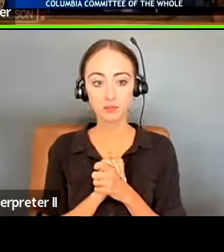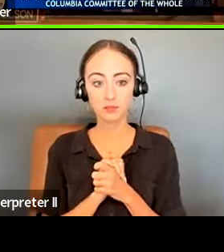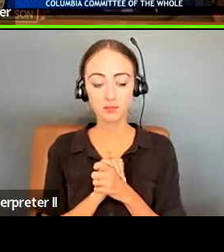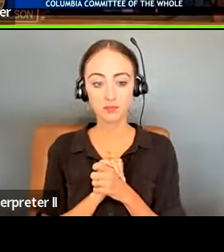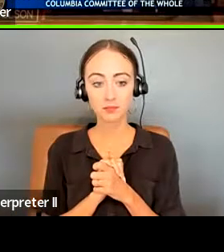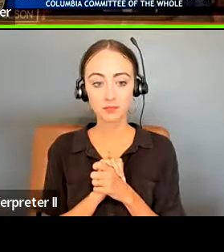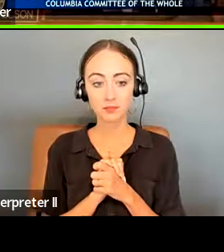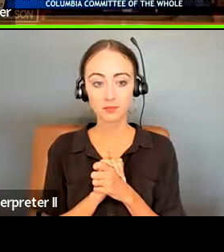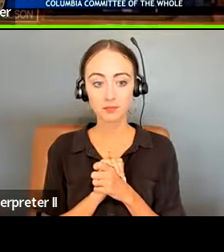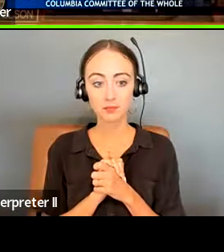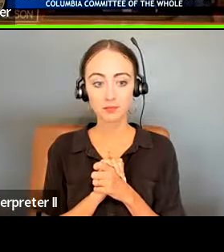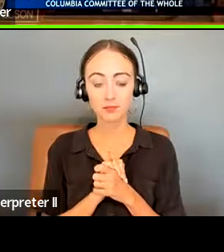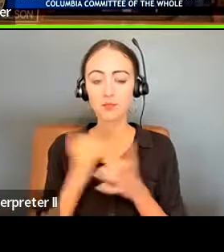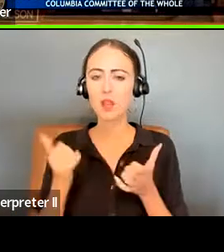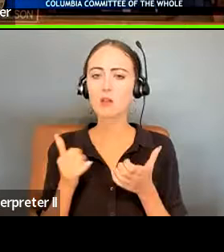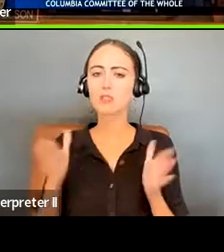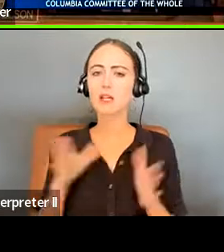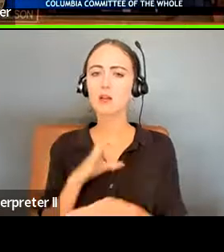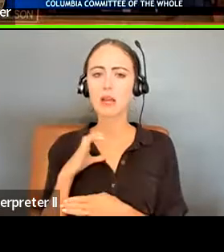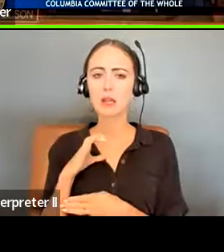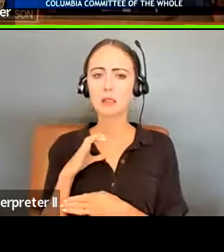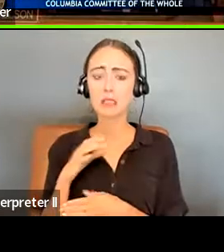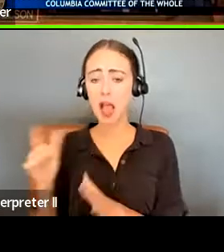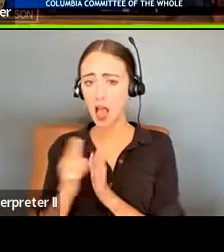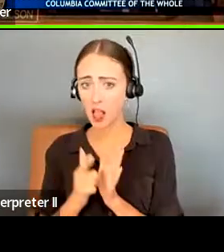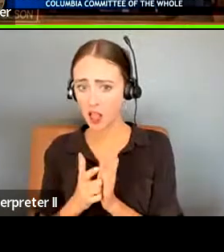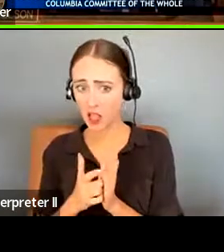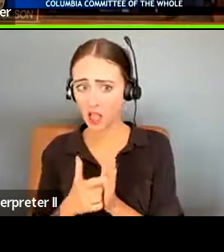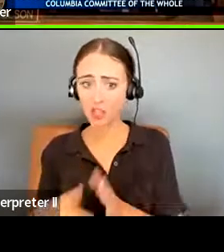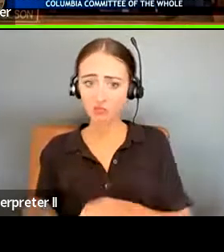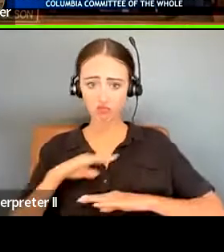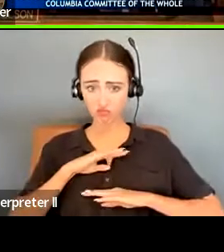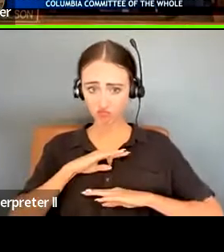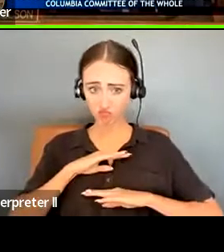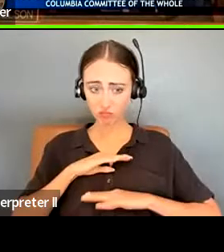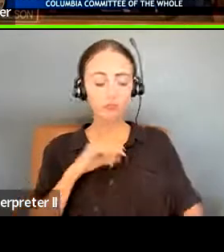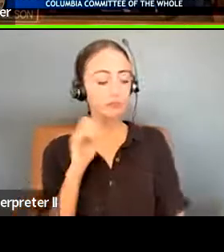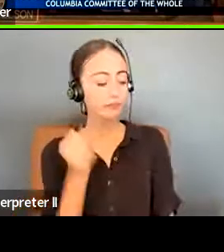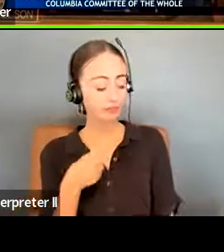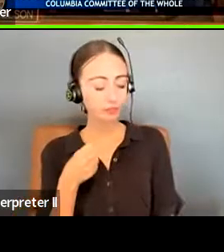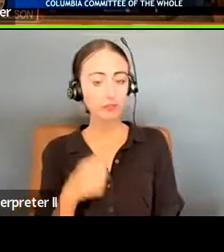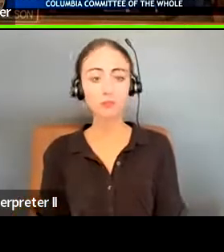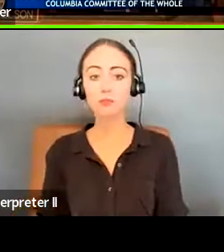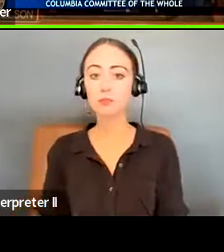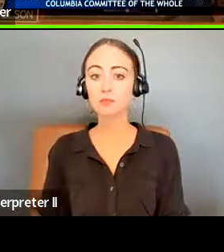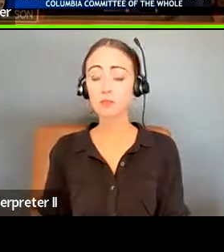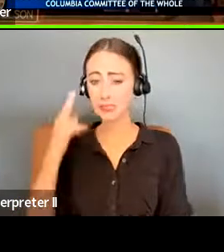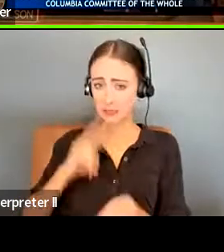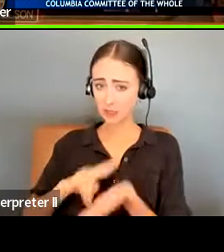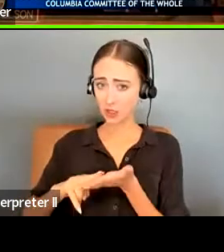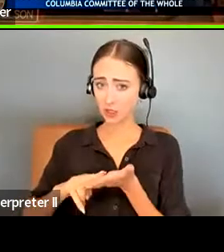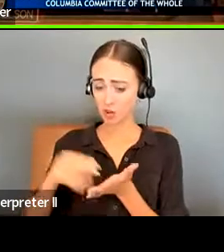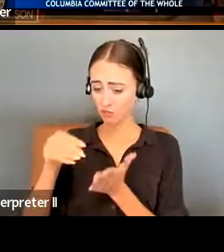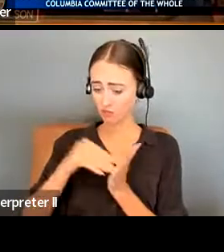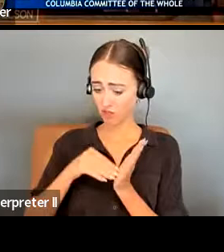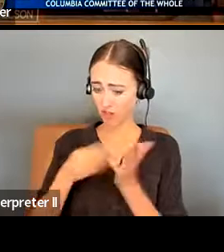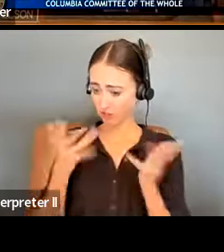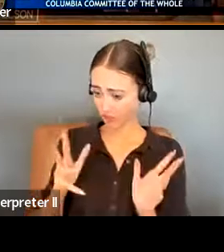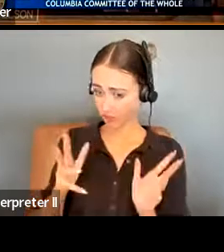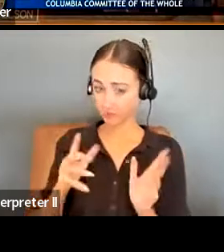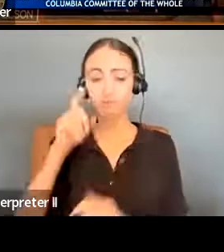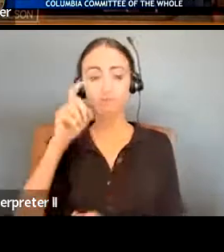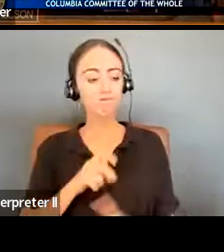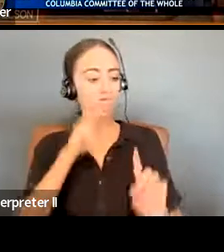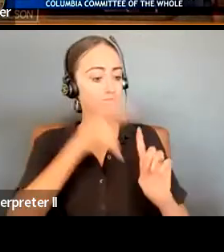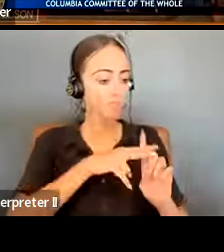Madam General Counsel, is the measure legally and technically sufficient for our consideration? Yes, it is. Madam Secretary, is the record complete? once the report